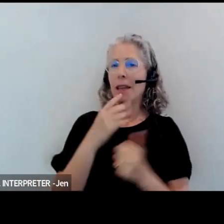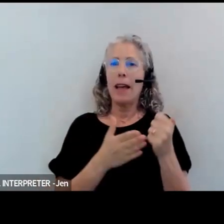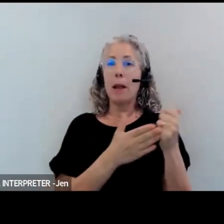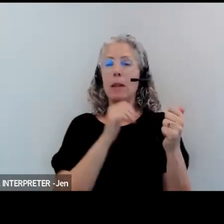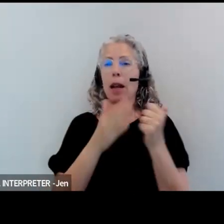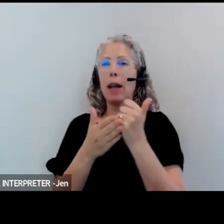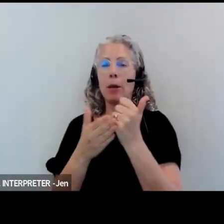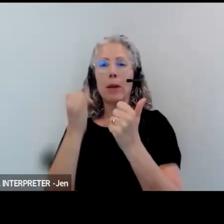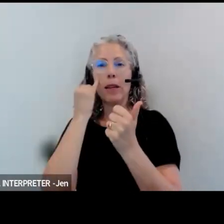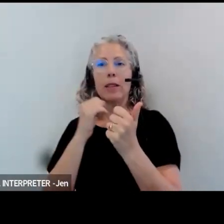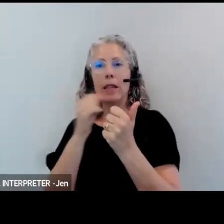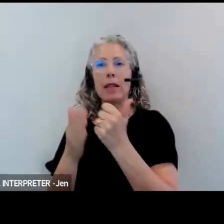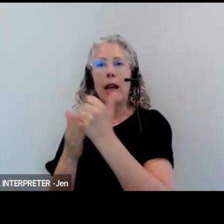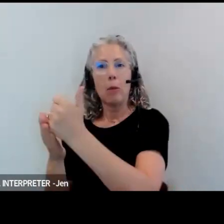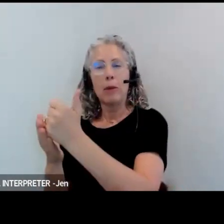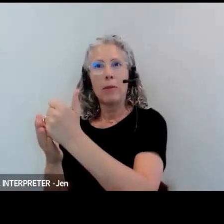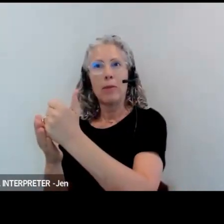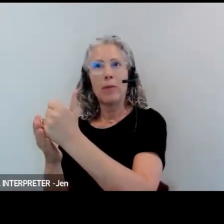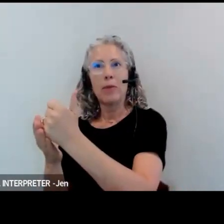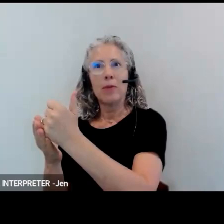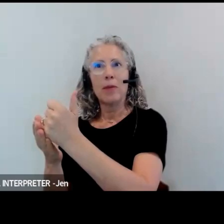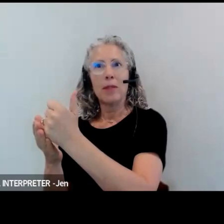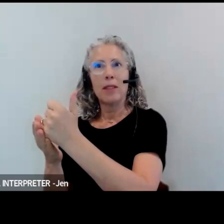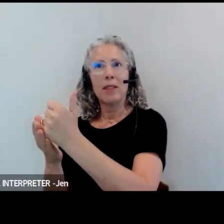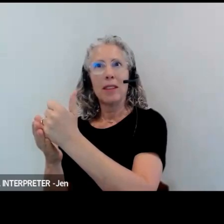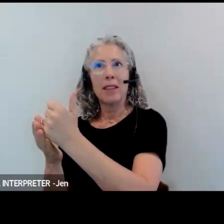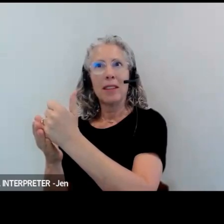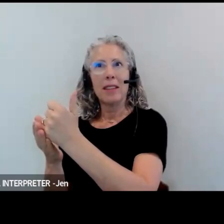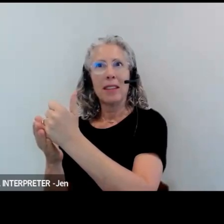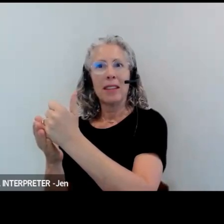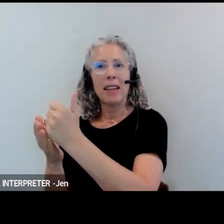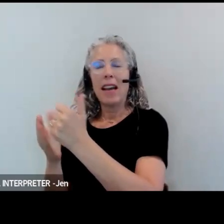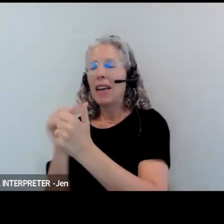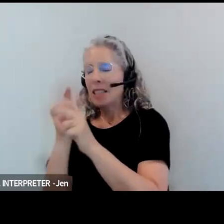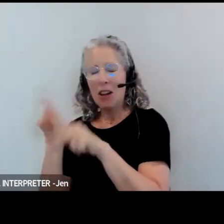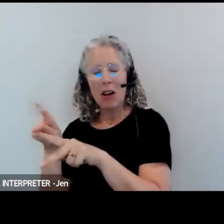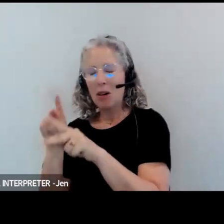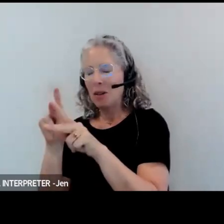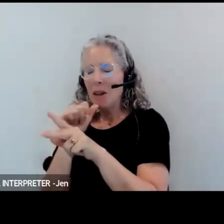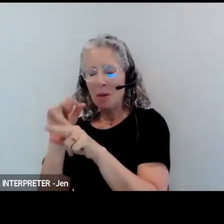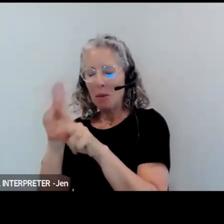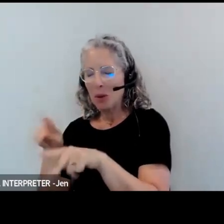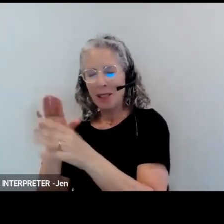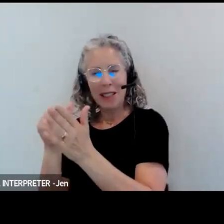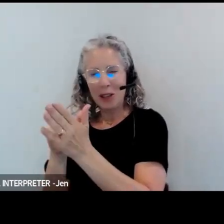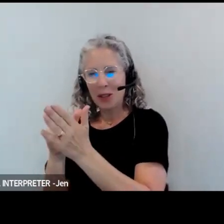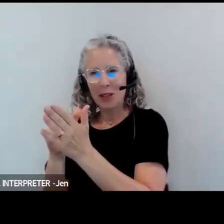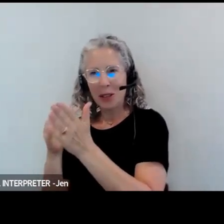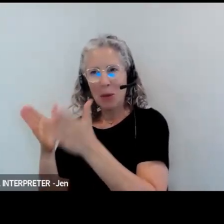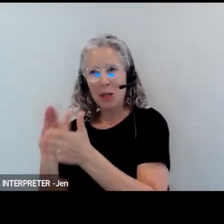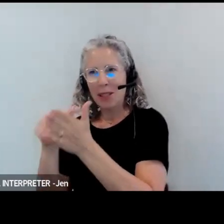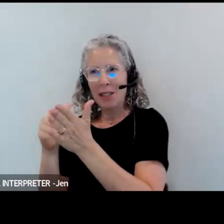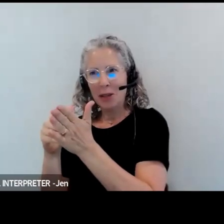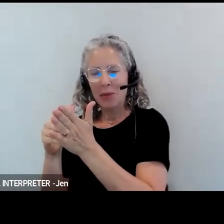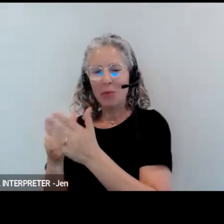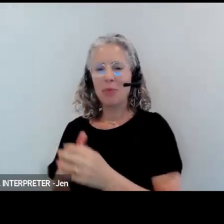help if it doesn't help. And it's certainly not person-centered. Okay. So it, as a